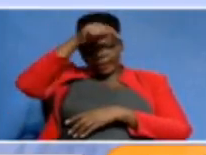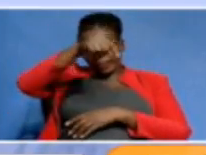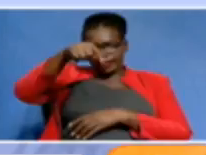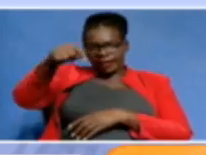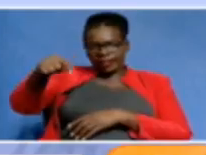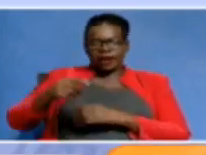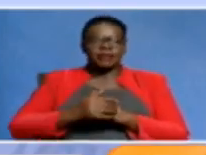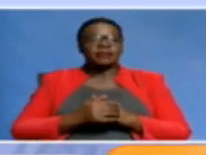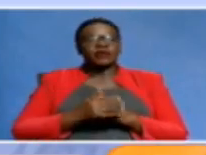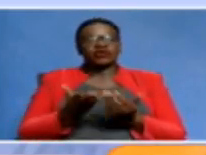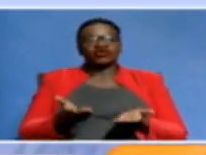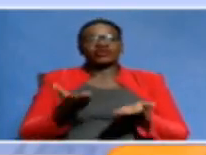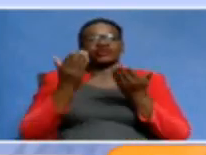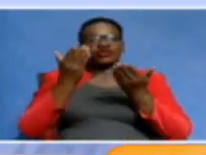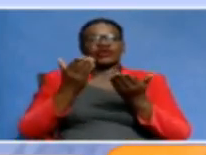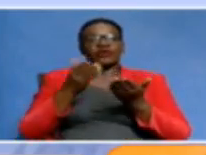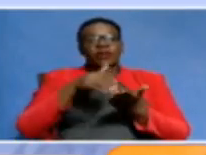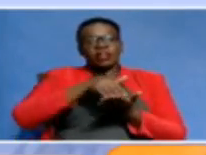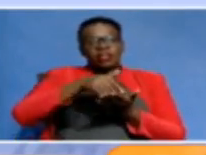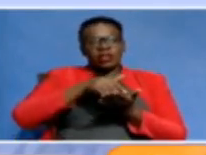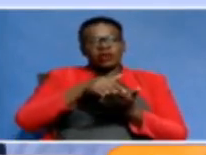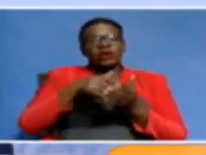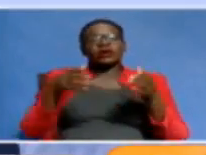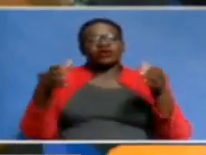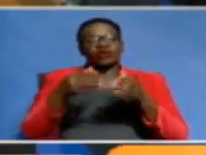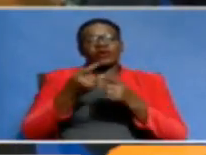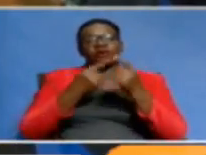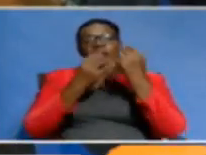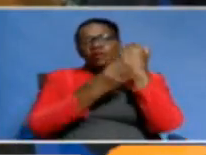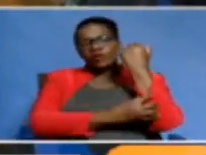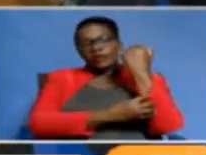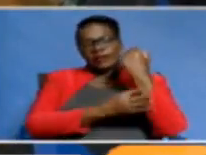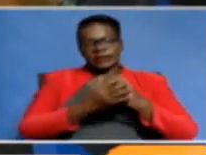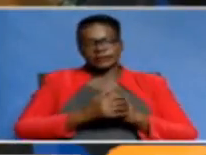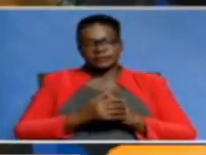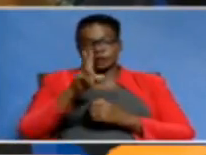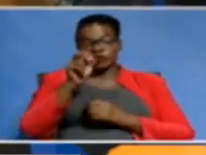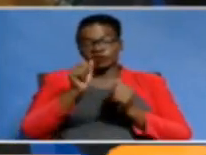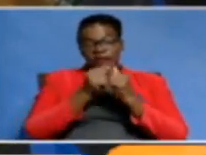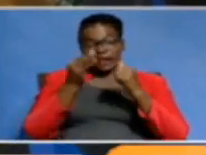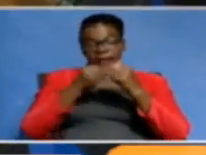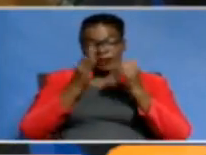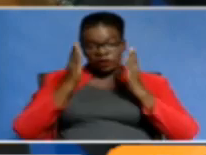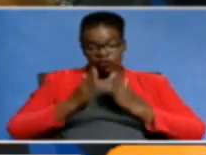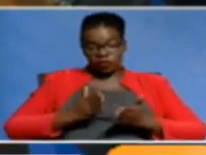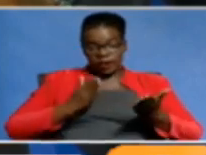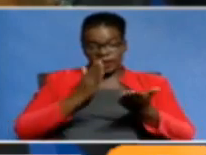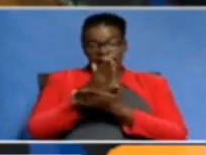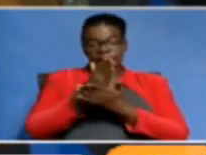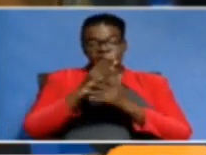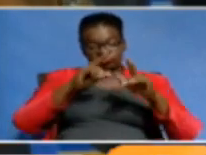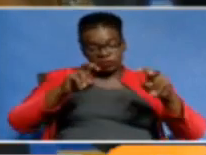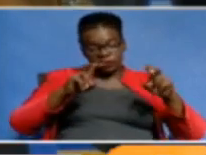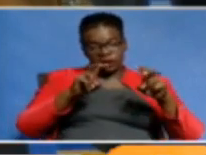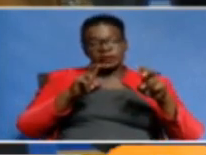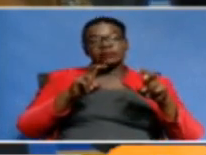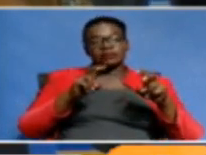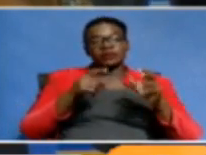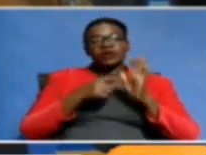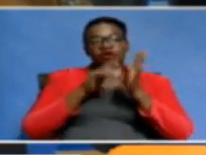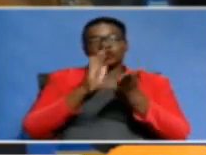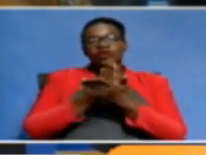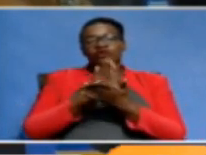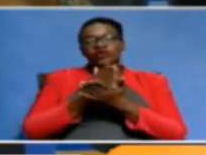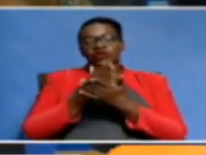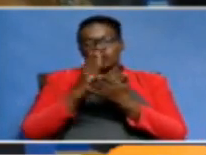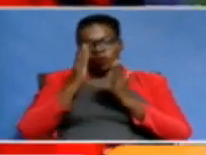inaccessible regions to lift the most vulnerable out of poverty. The 2018 Human Rights Survey by Amnesty International shows that human rights